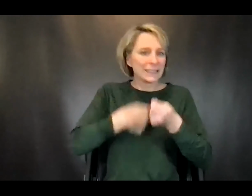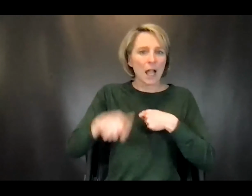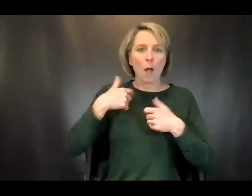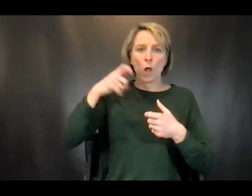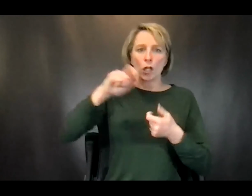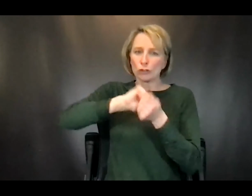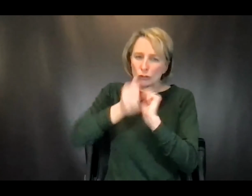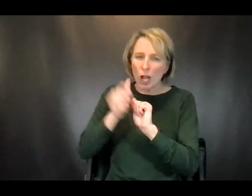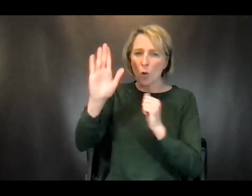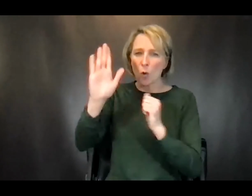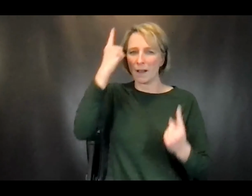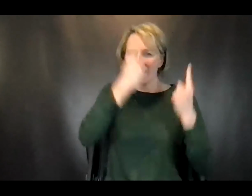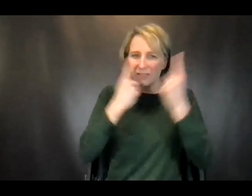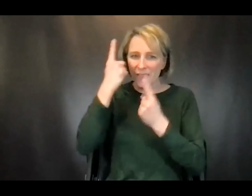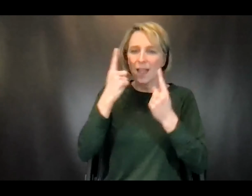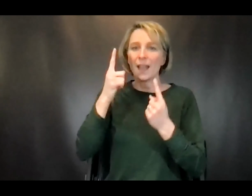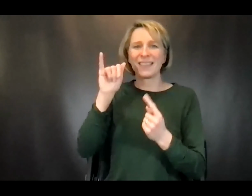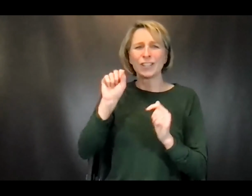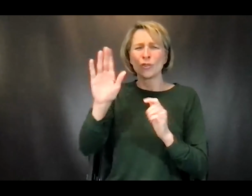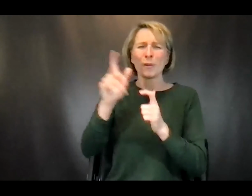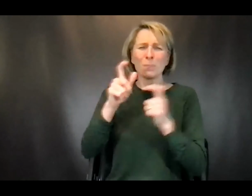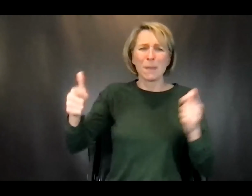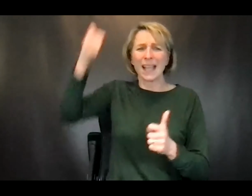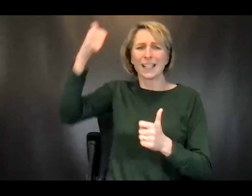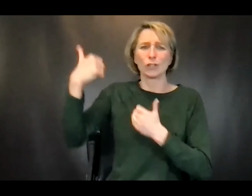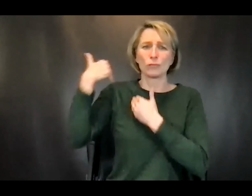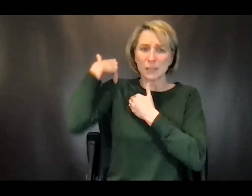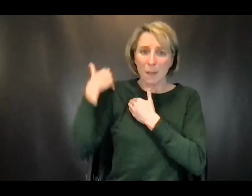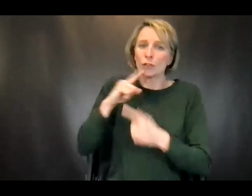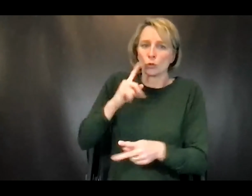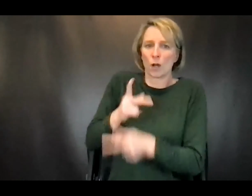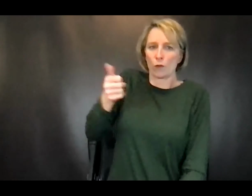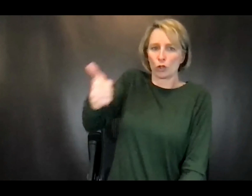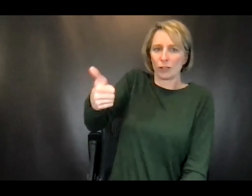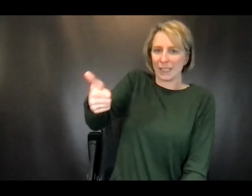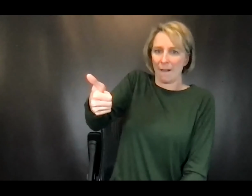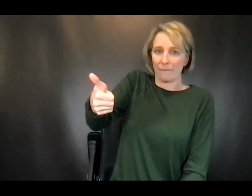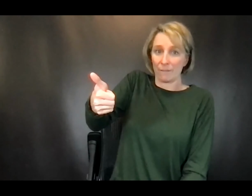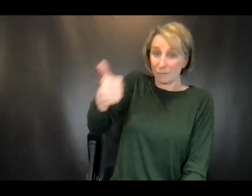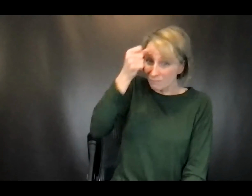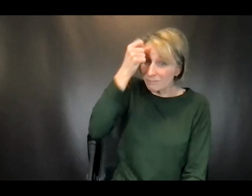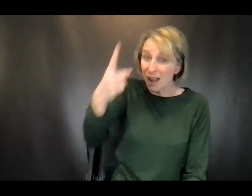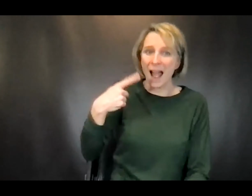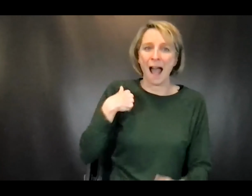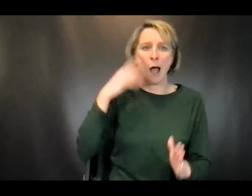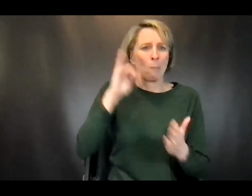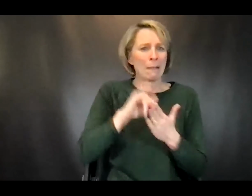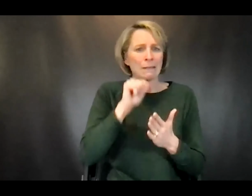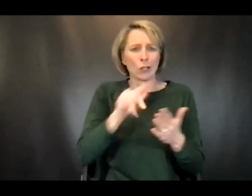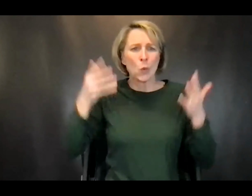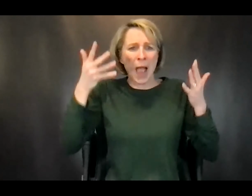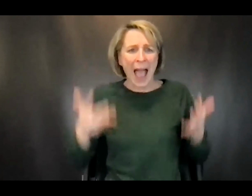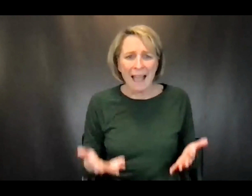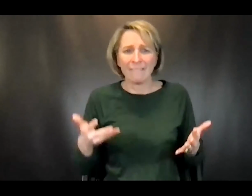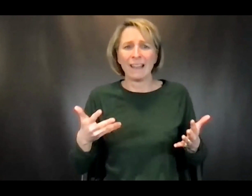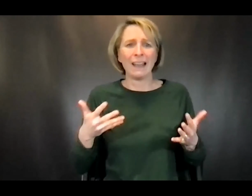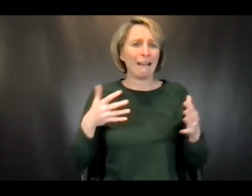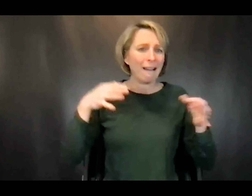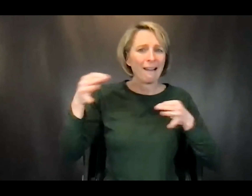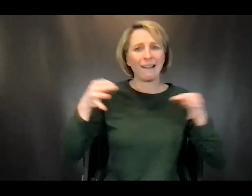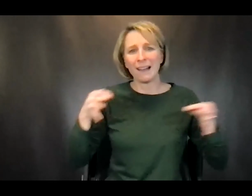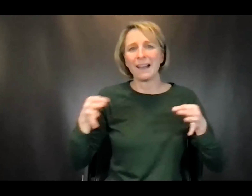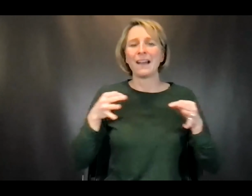I hope that's not too heavy, but that's where we're going. We got there already. We'll just keep